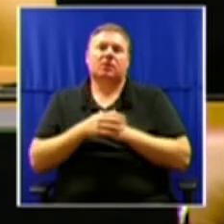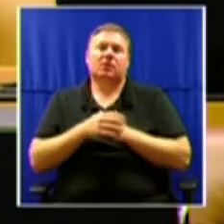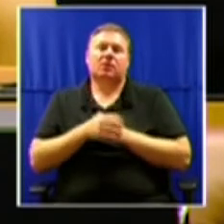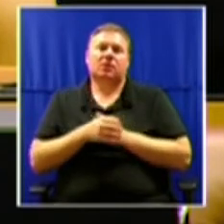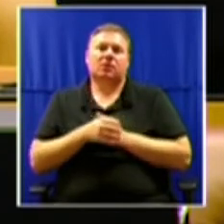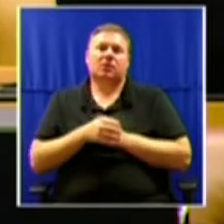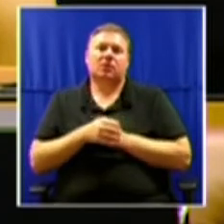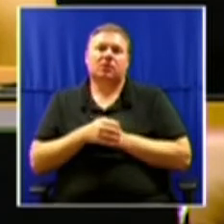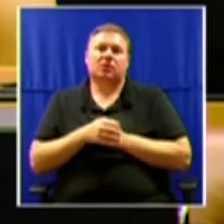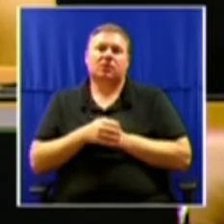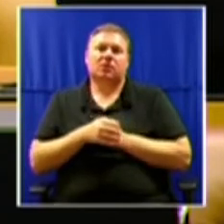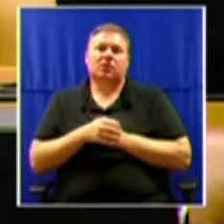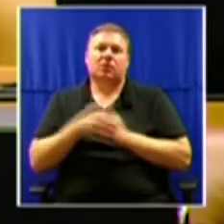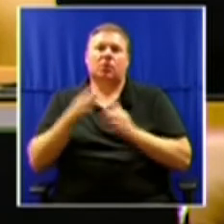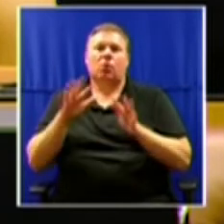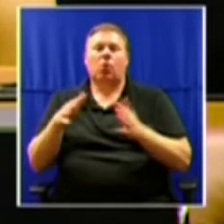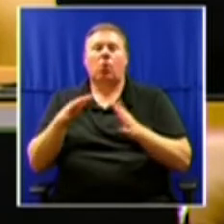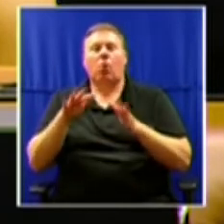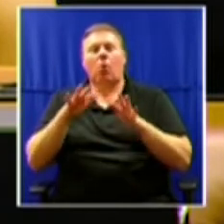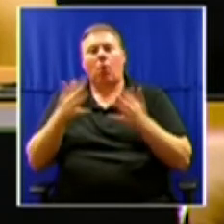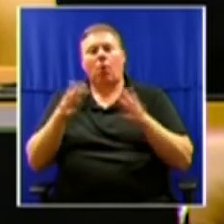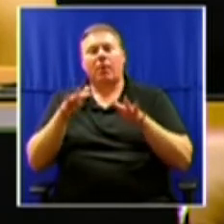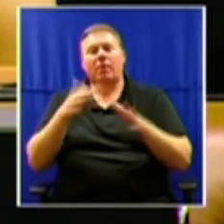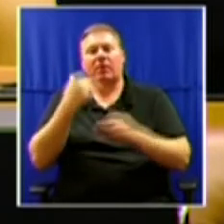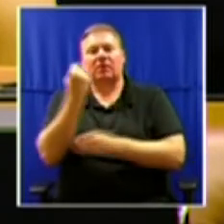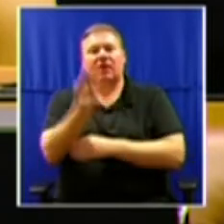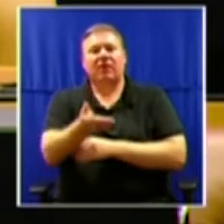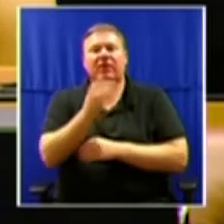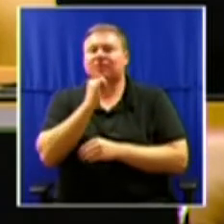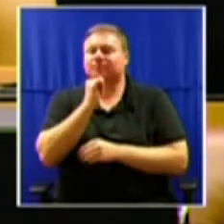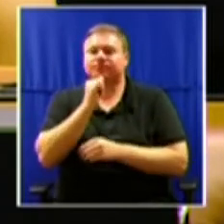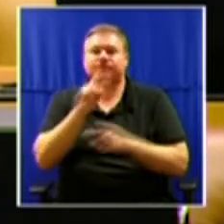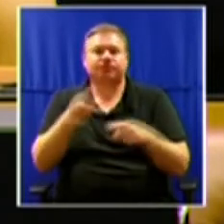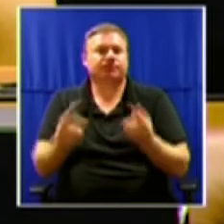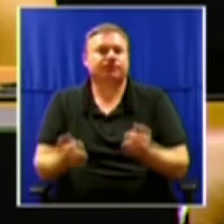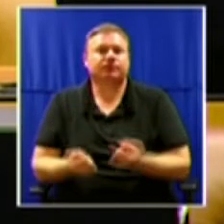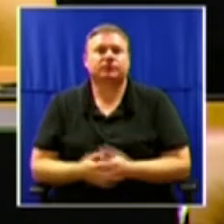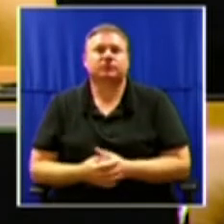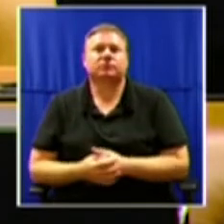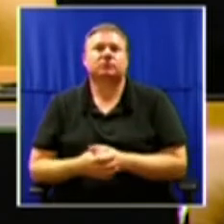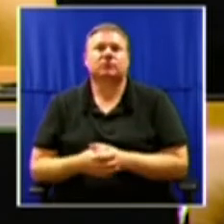to the people that are supposed to. In the meanwhile, the